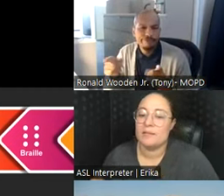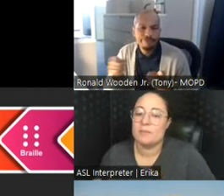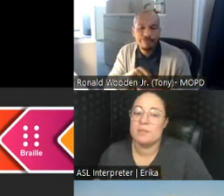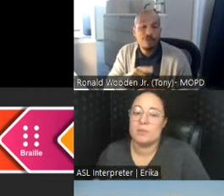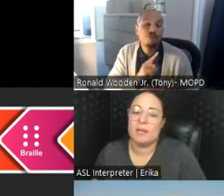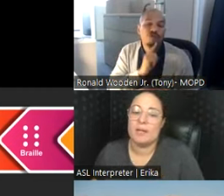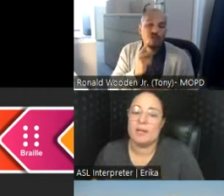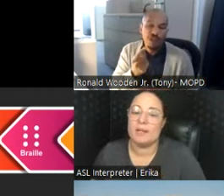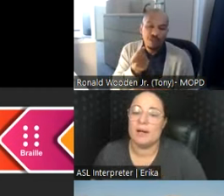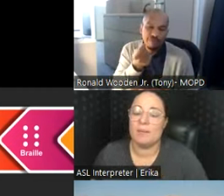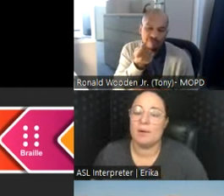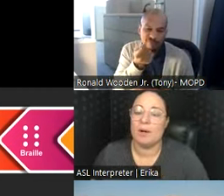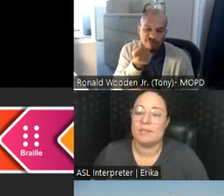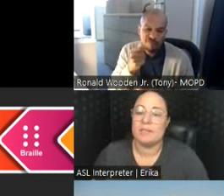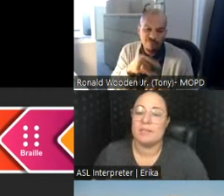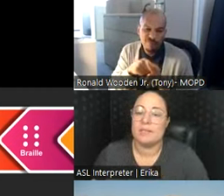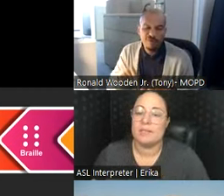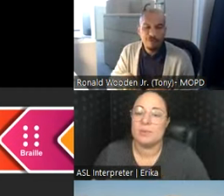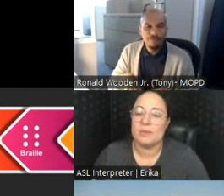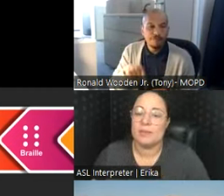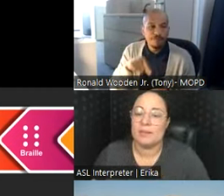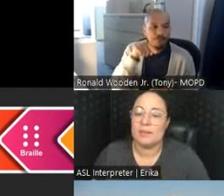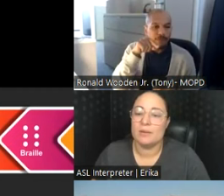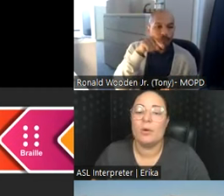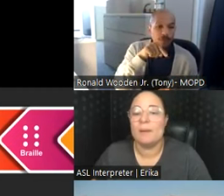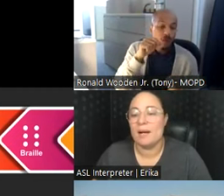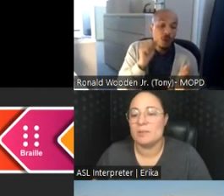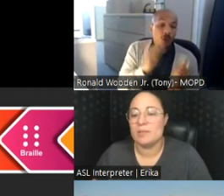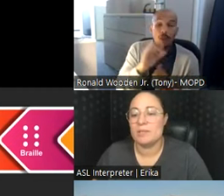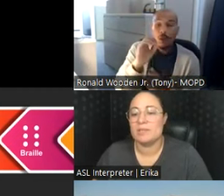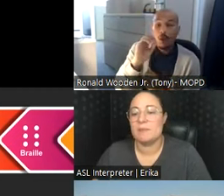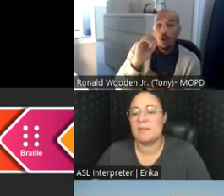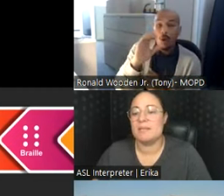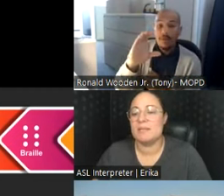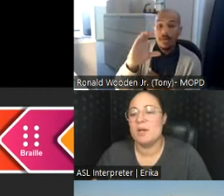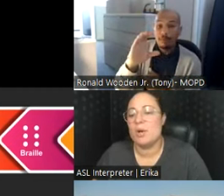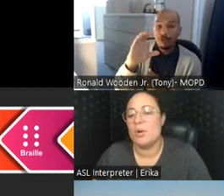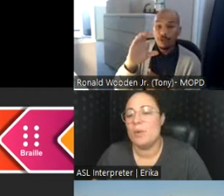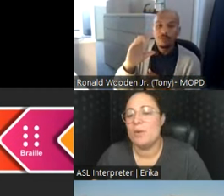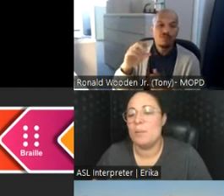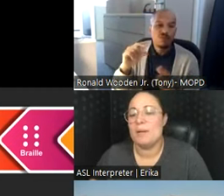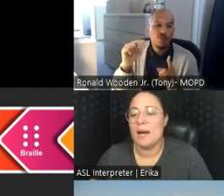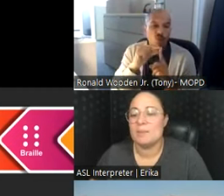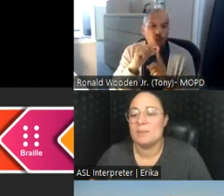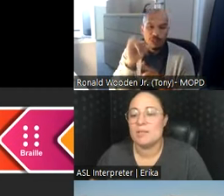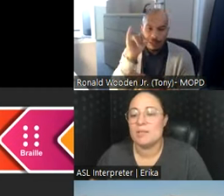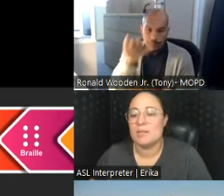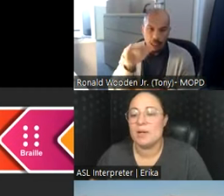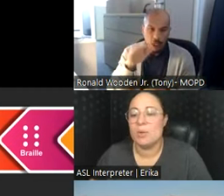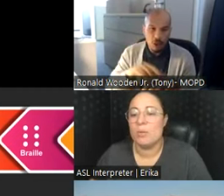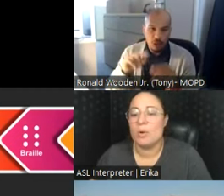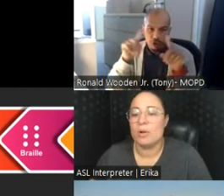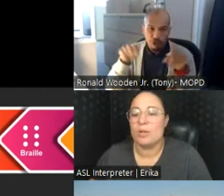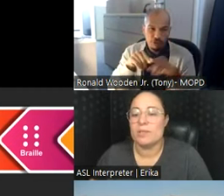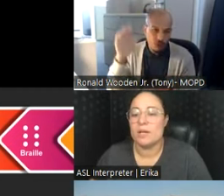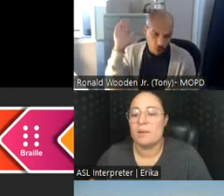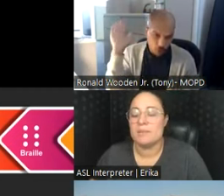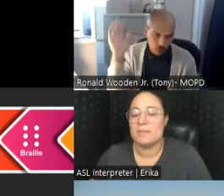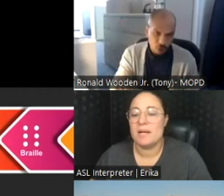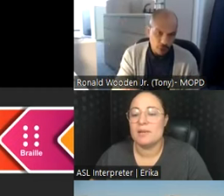The difference between CART and CC is really a little, or open captions, is because with open captions,